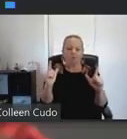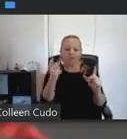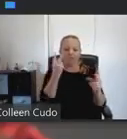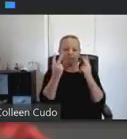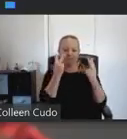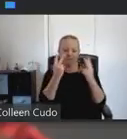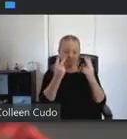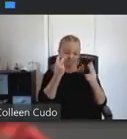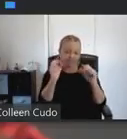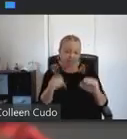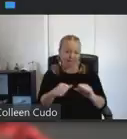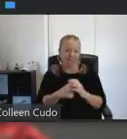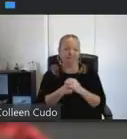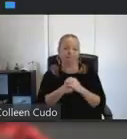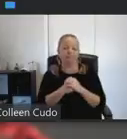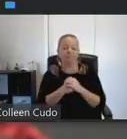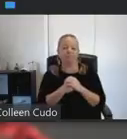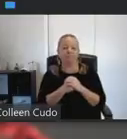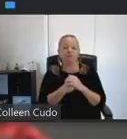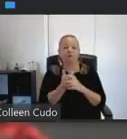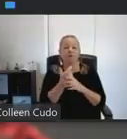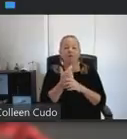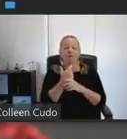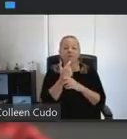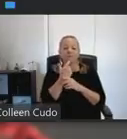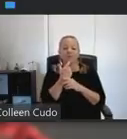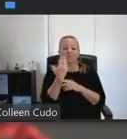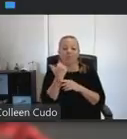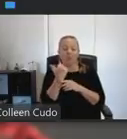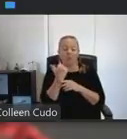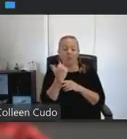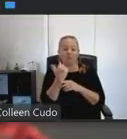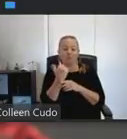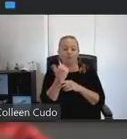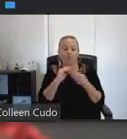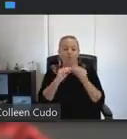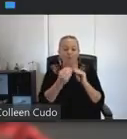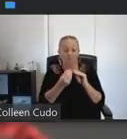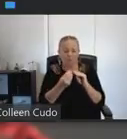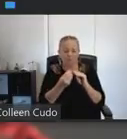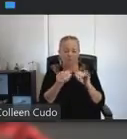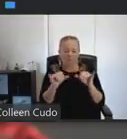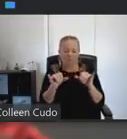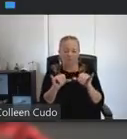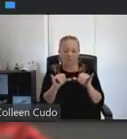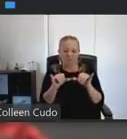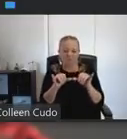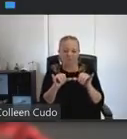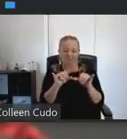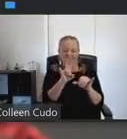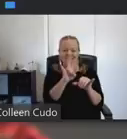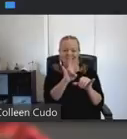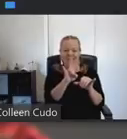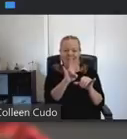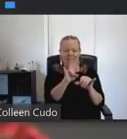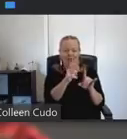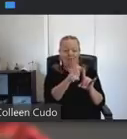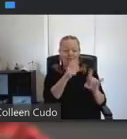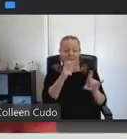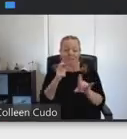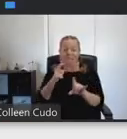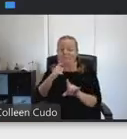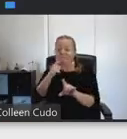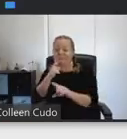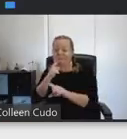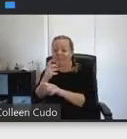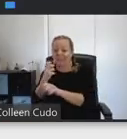And as I mentioned previously, we removed metric 7 from public health and moved it to healthcare because it really does coincide more